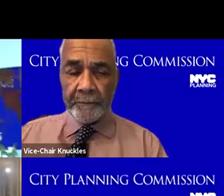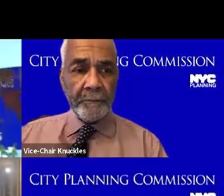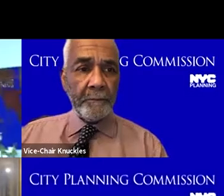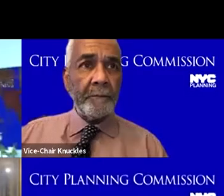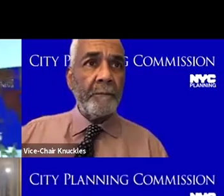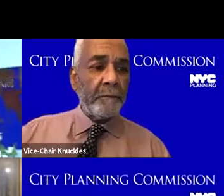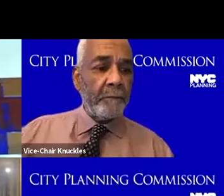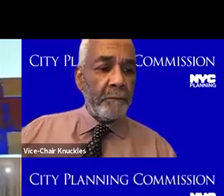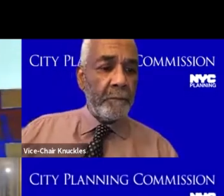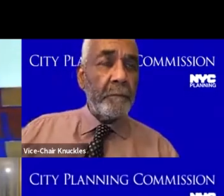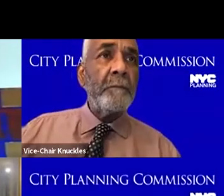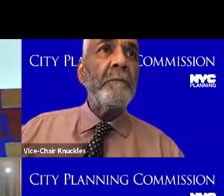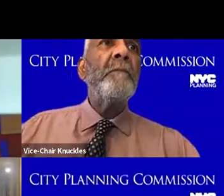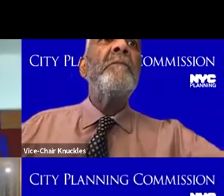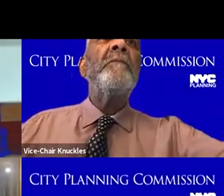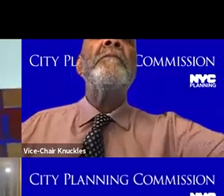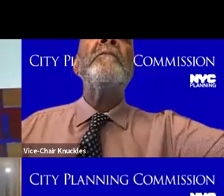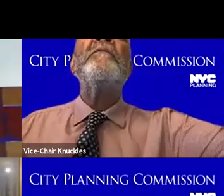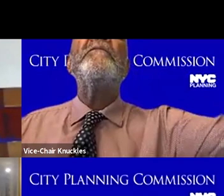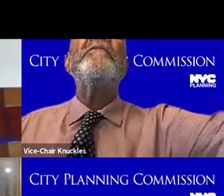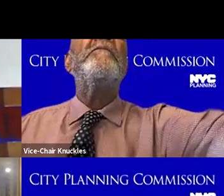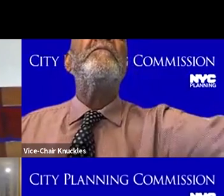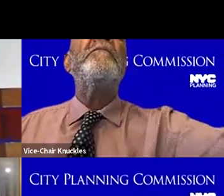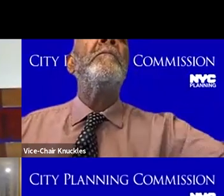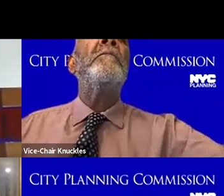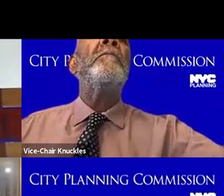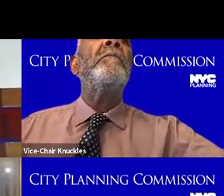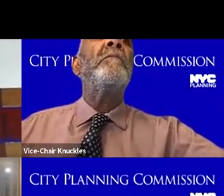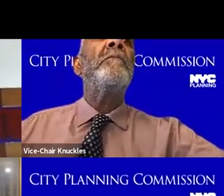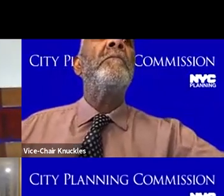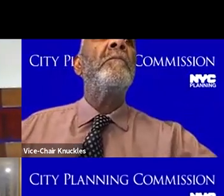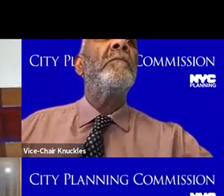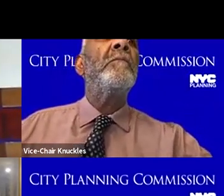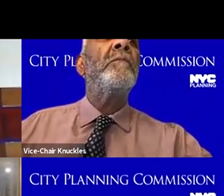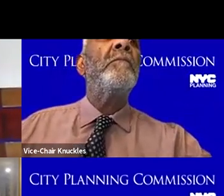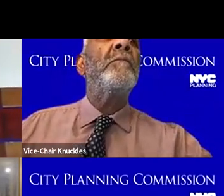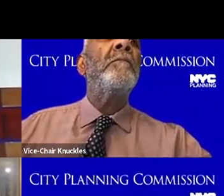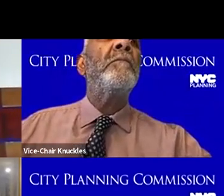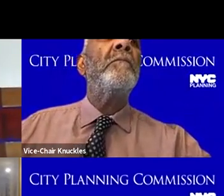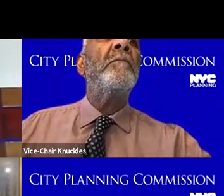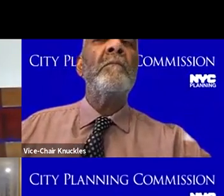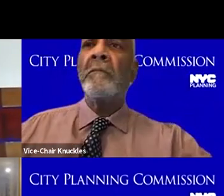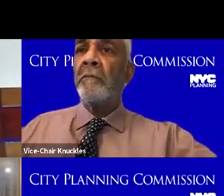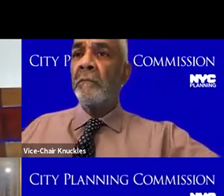Our next item is our last item for public hearing today. Borough of Manhattan, calendar number 16.